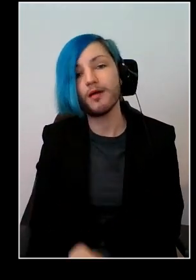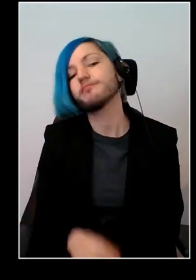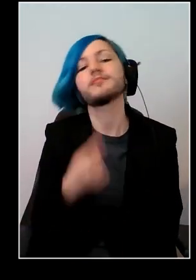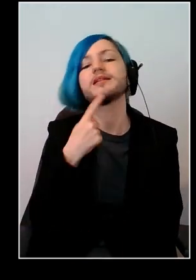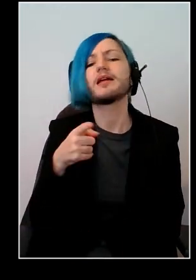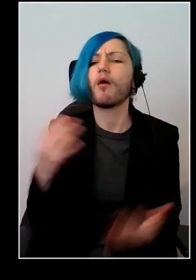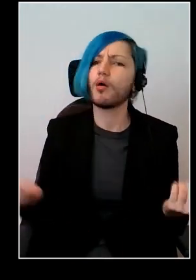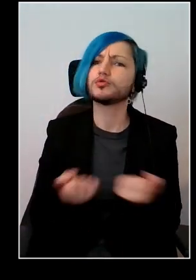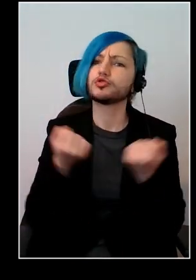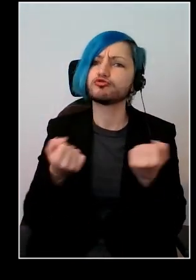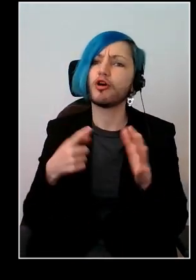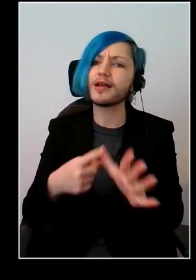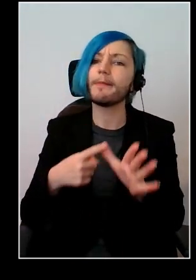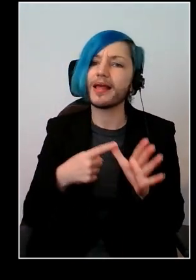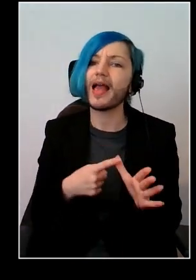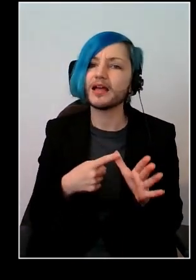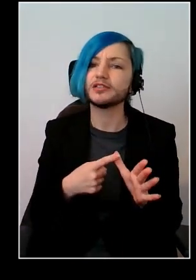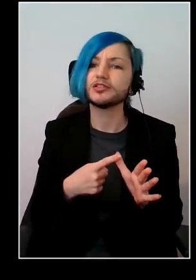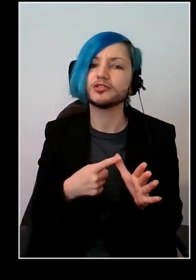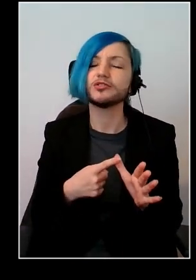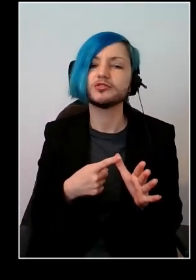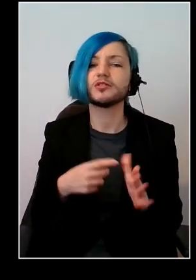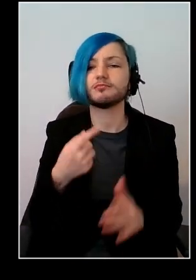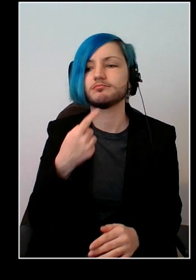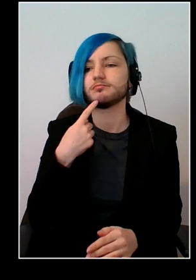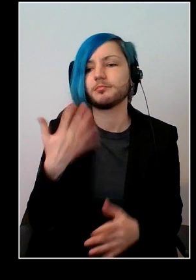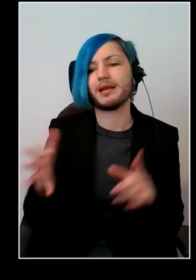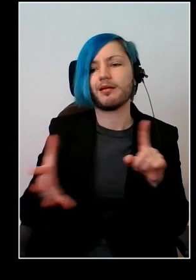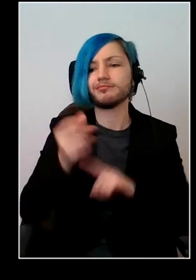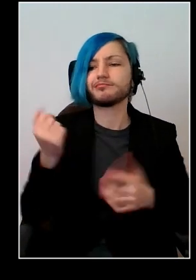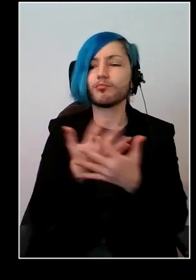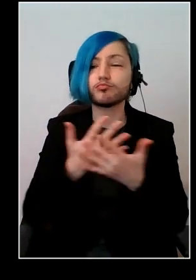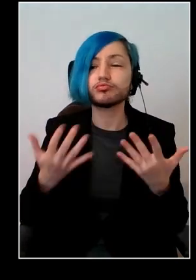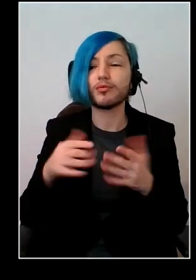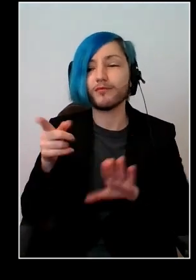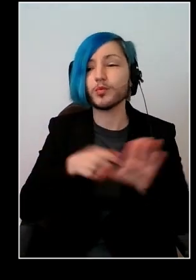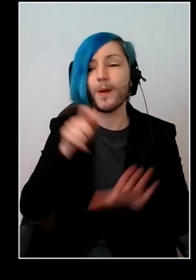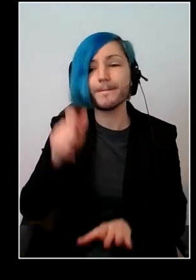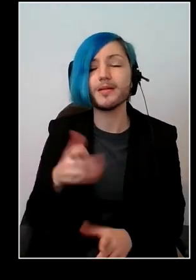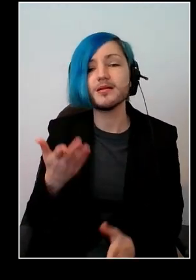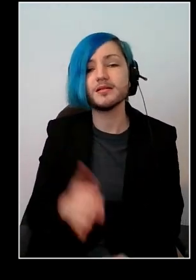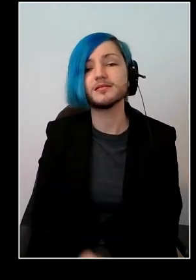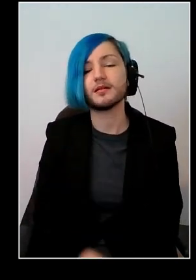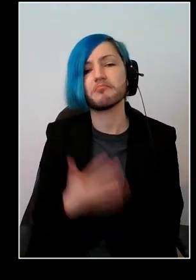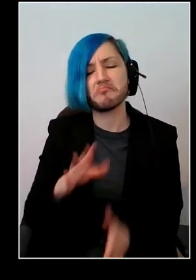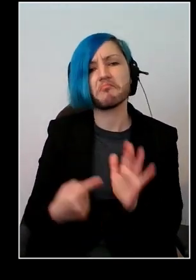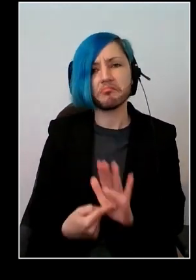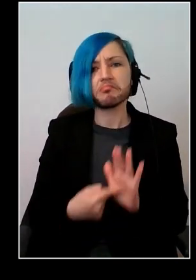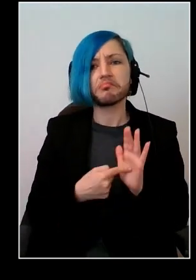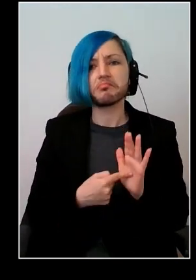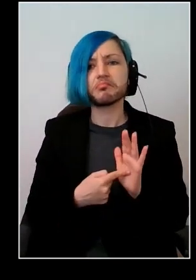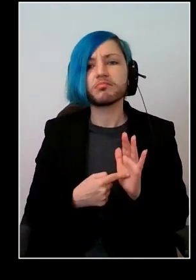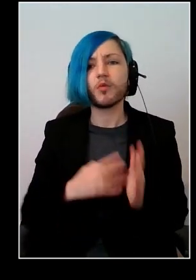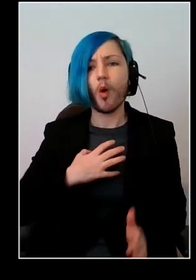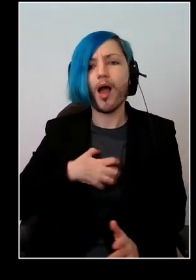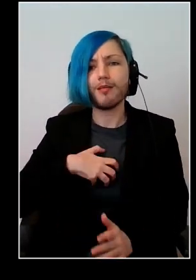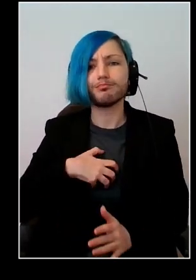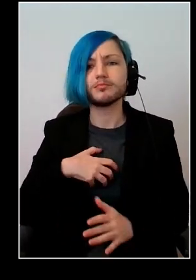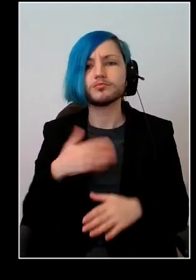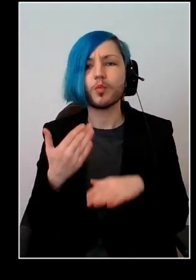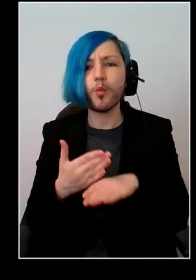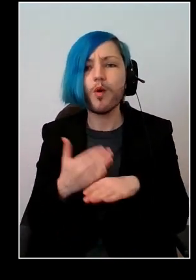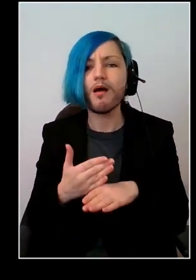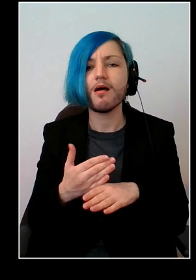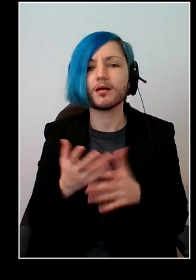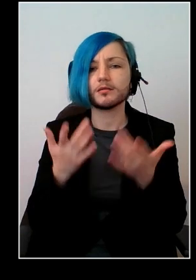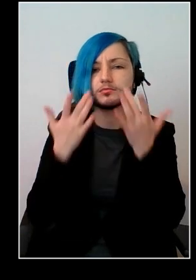strong application and felt you had achieved a great deal for a young individual. The judges were impressed by your ambassadorial work, showing your